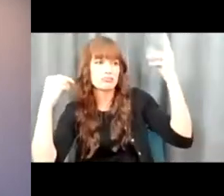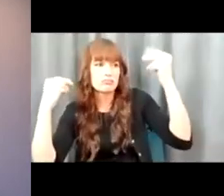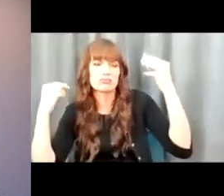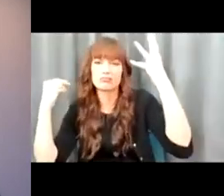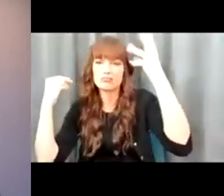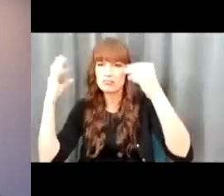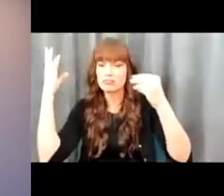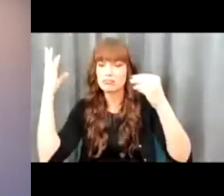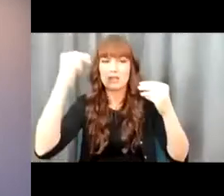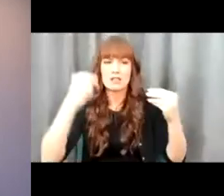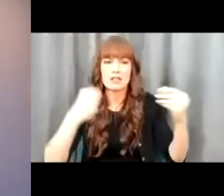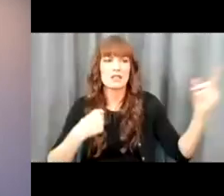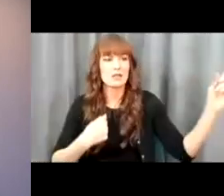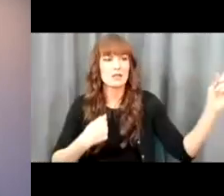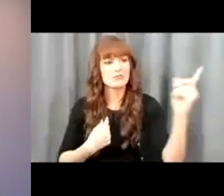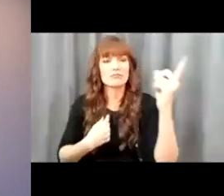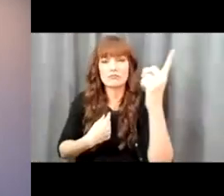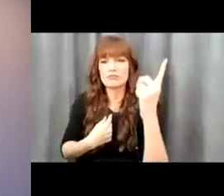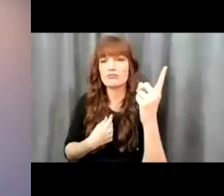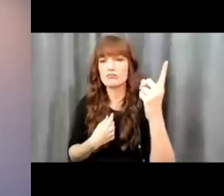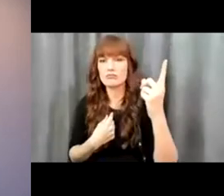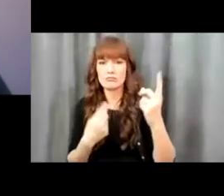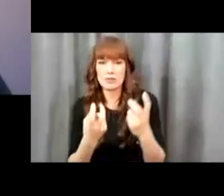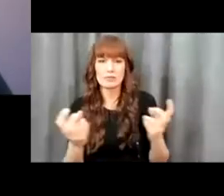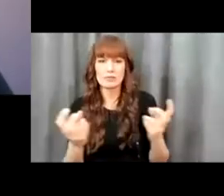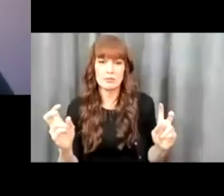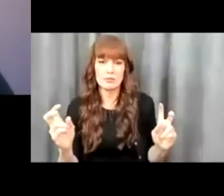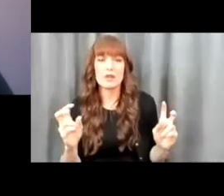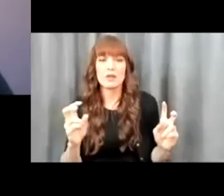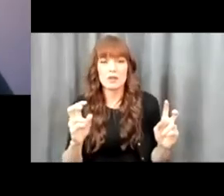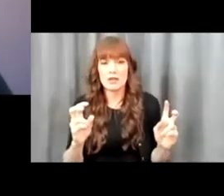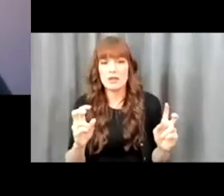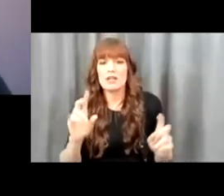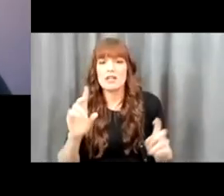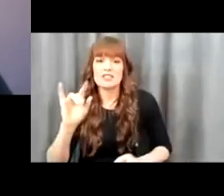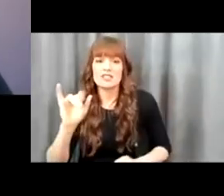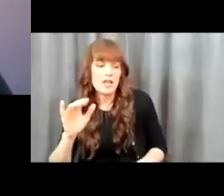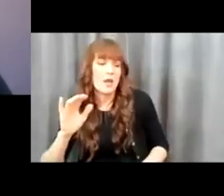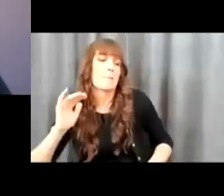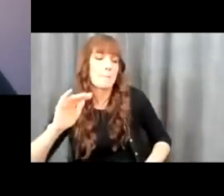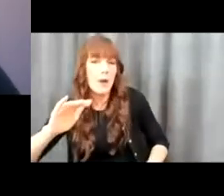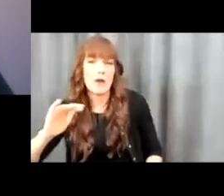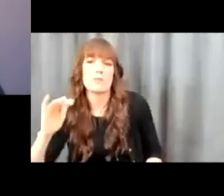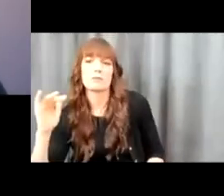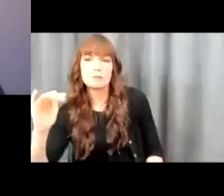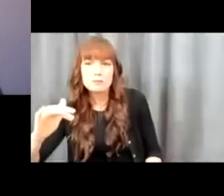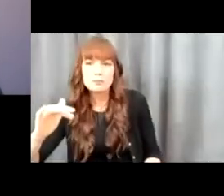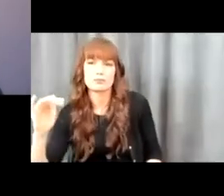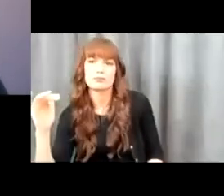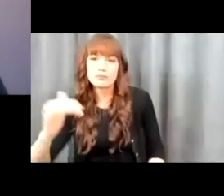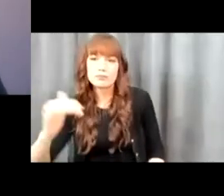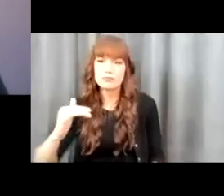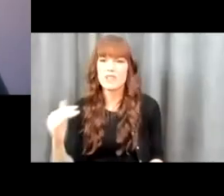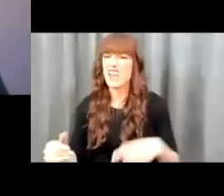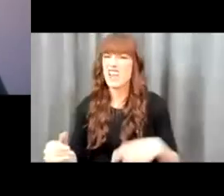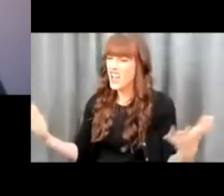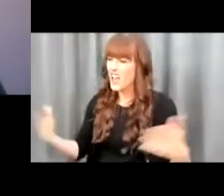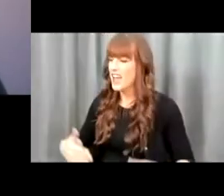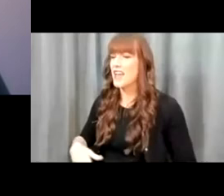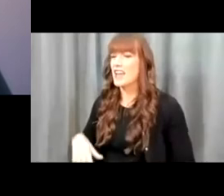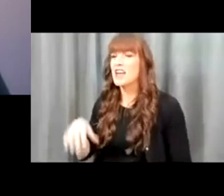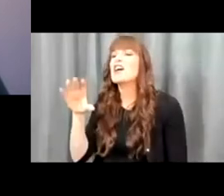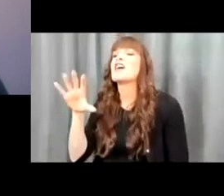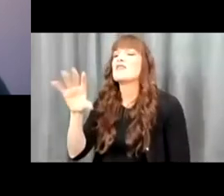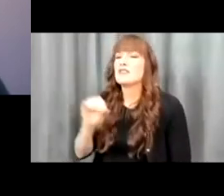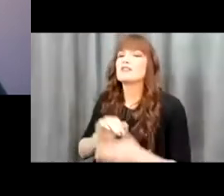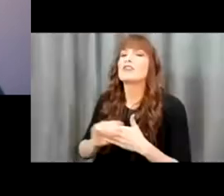wanders over to the booth where DJ WhySham is spinning hard, rocking to the very loud music. Yo, 50 cash